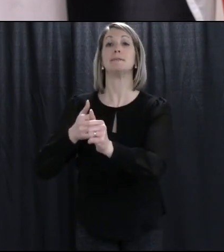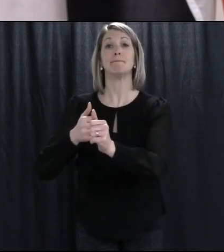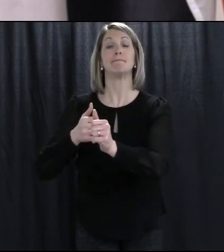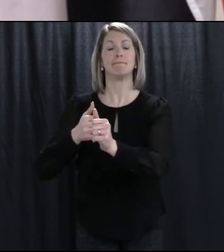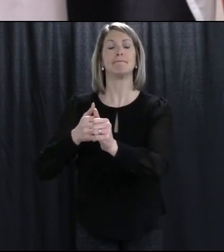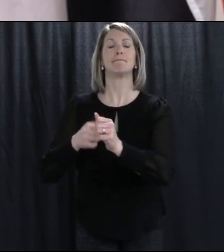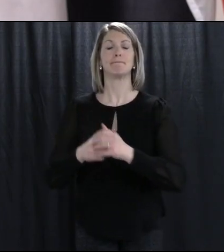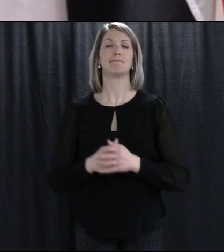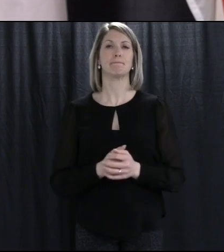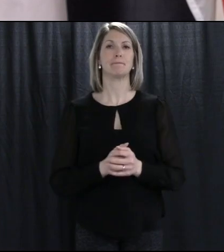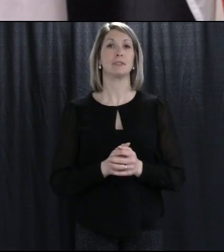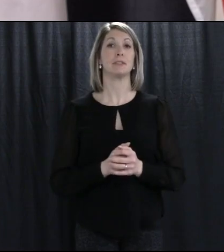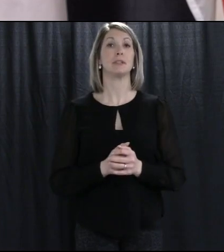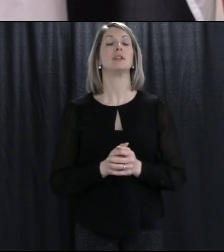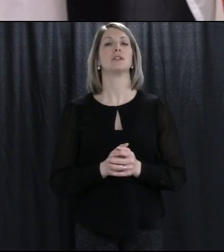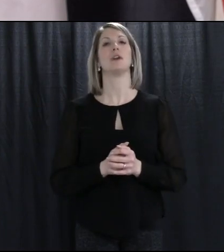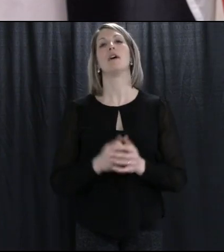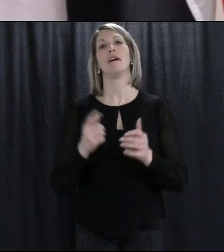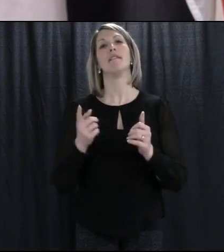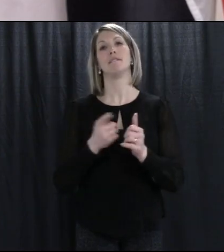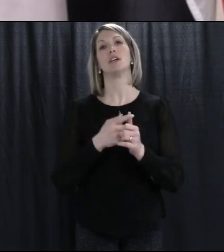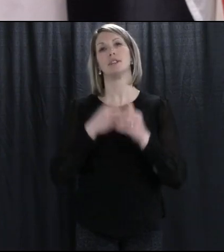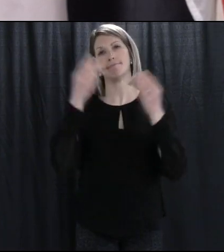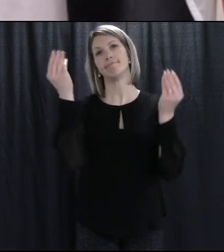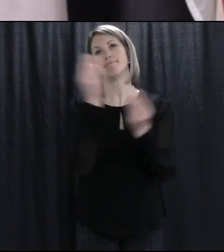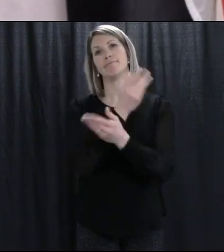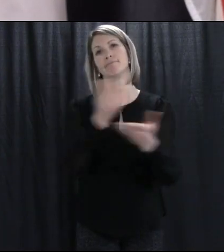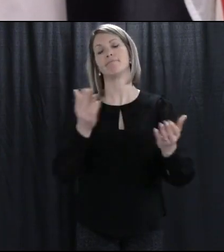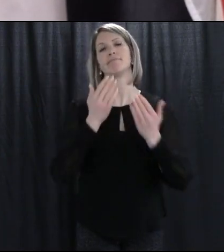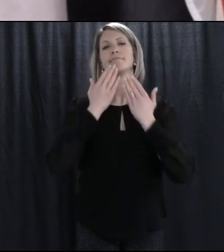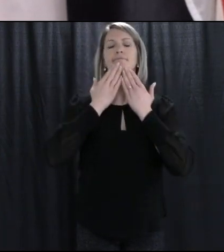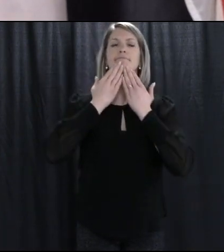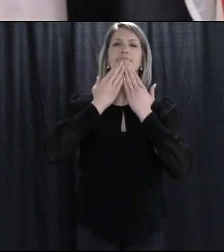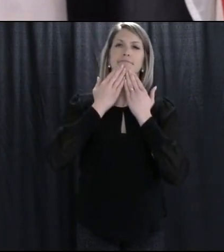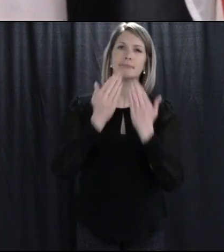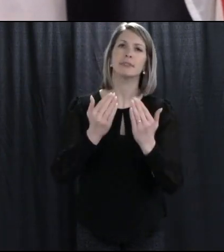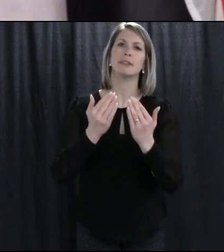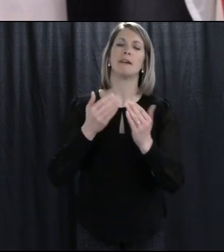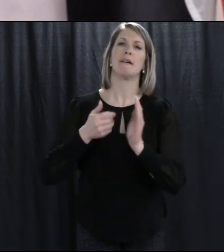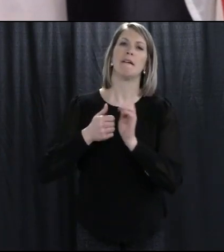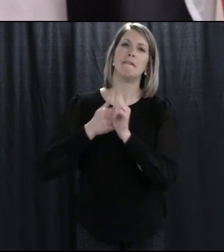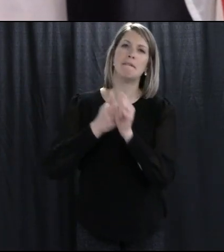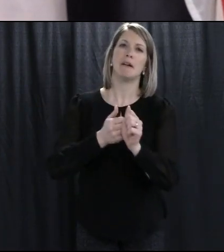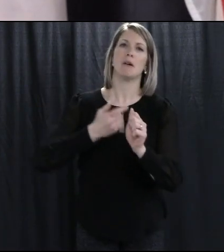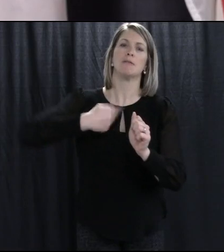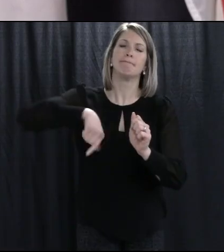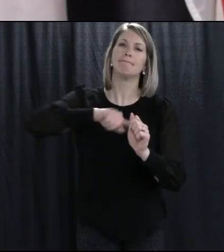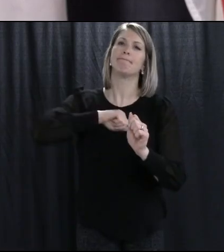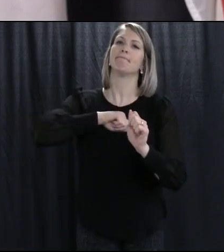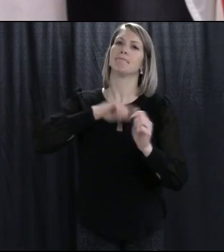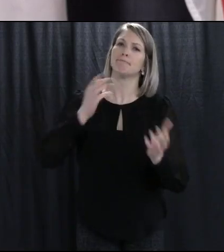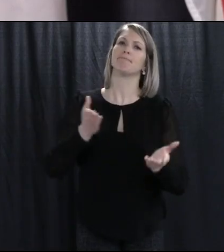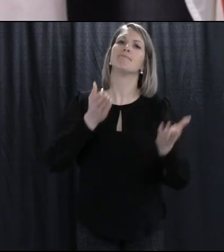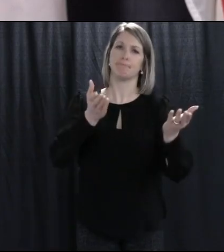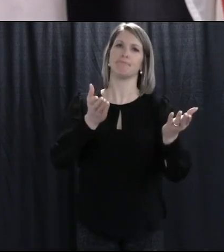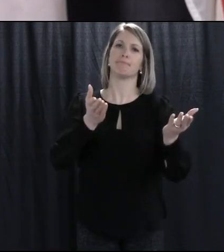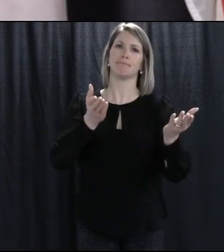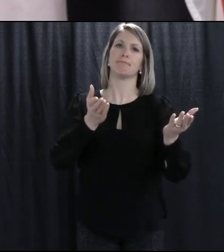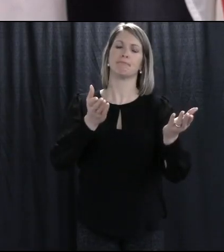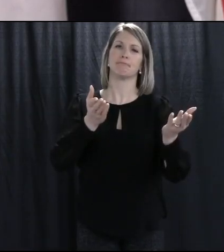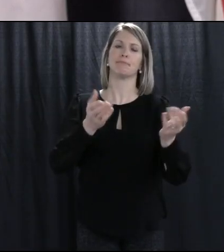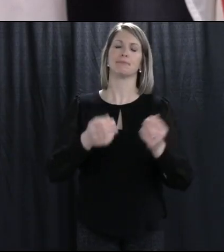to take this moment to say thank you to the people of our province for cooperating with the guidelines and the recommendations that we've put in